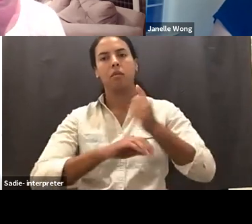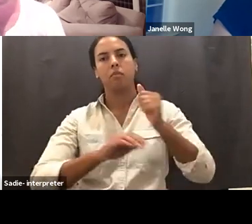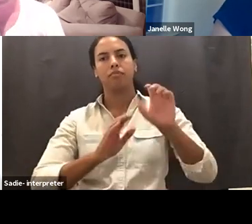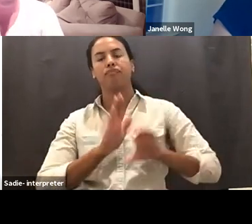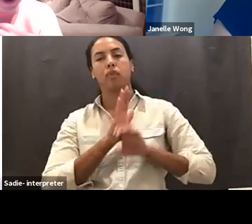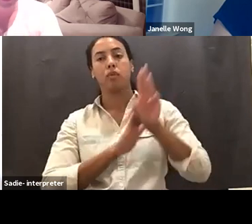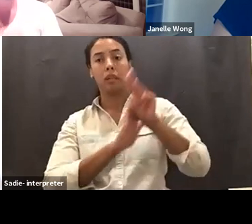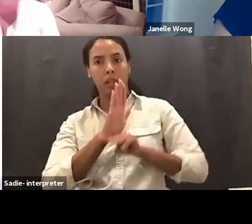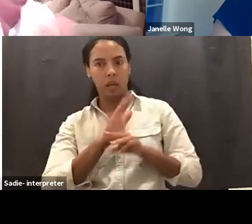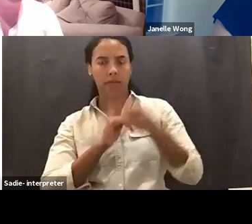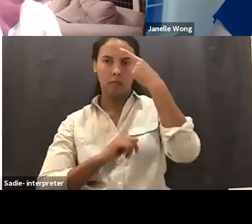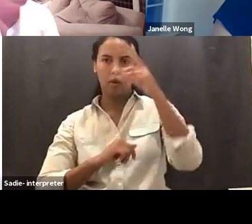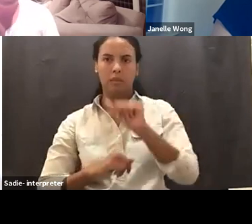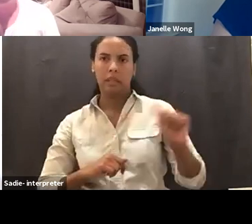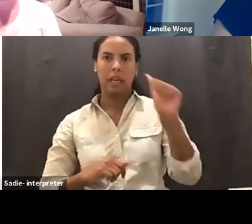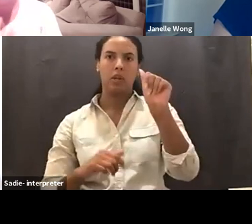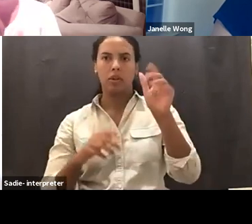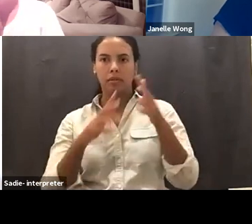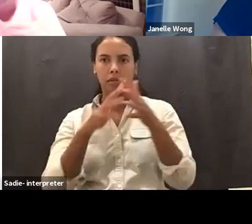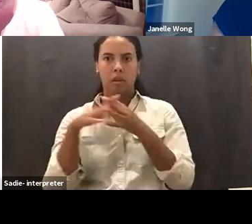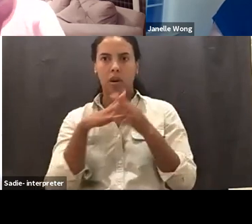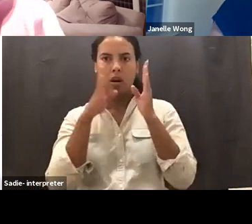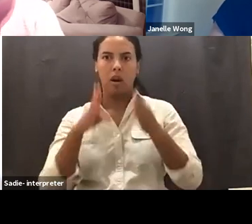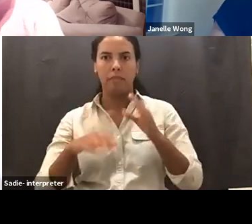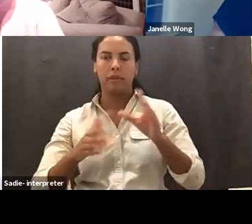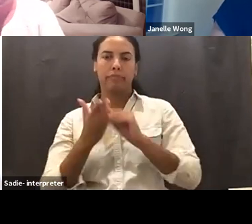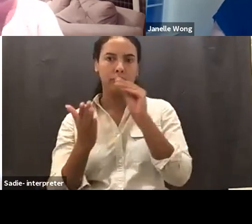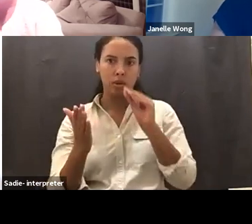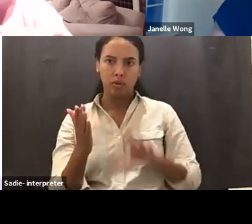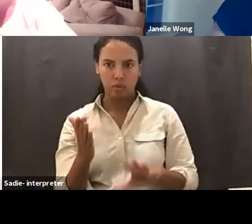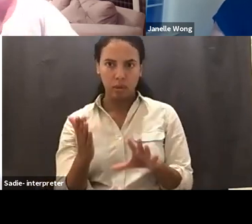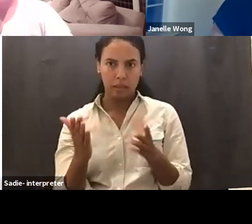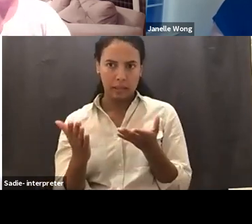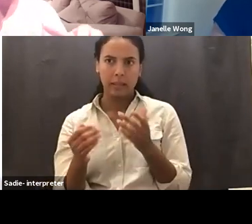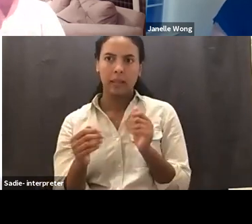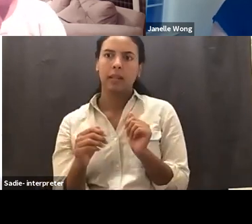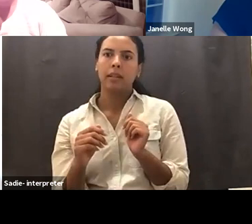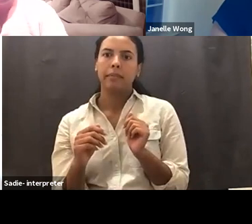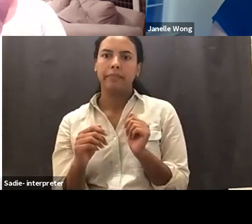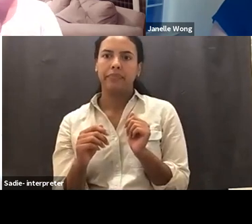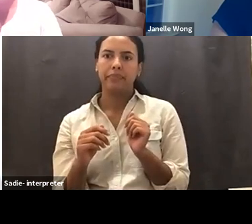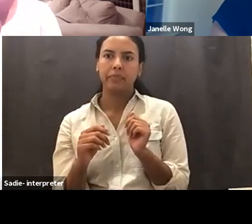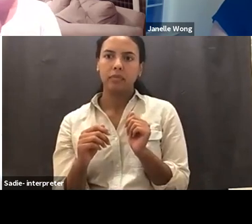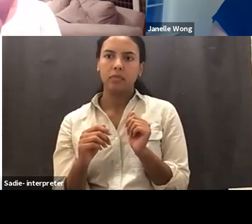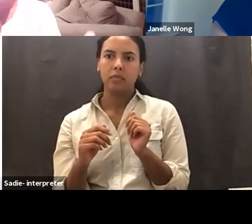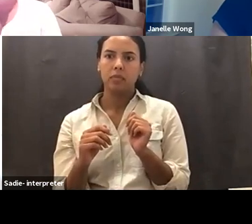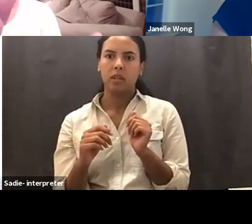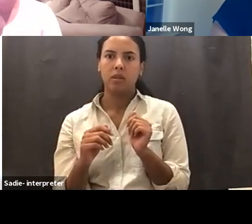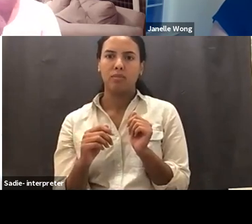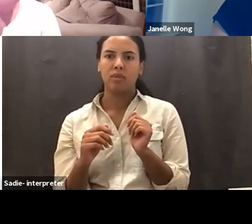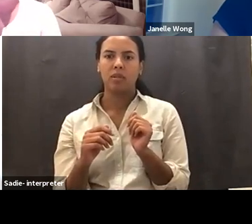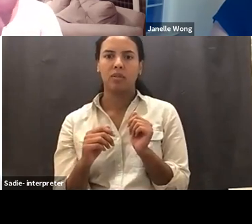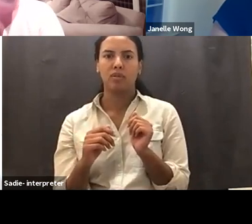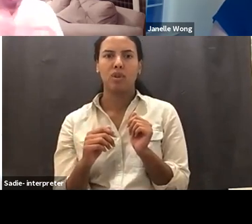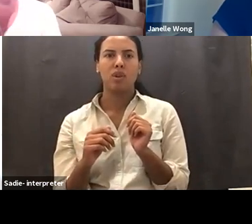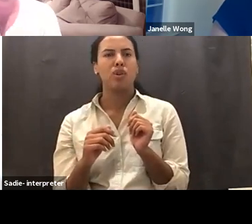hand, not wanting it to feel too heavy-handed, like you were, you know, just issuing a set of, you know, talking points to people, but inviting them